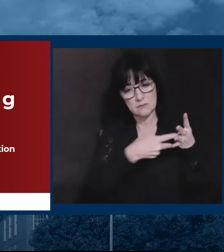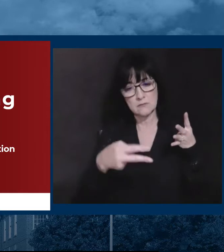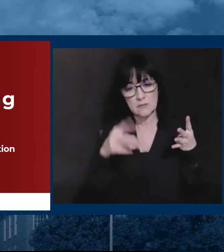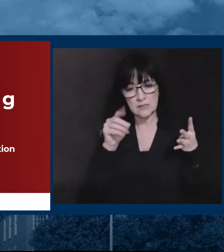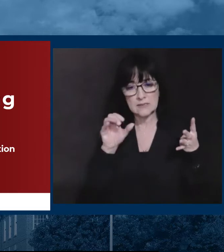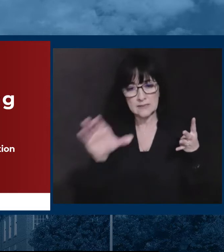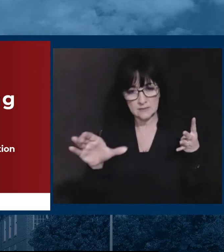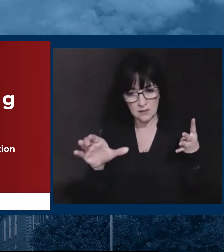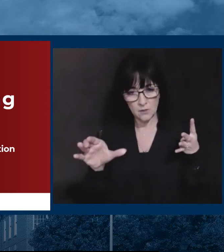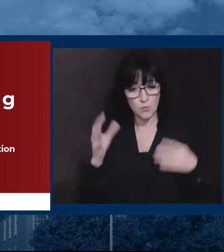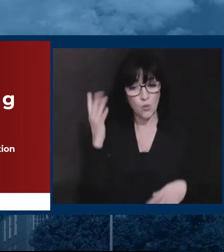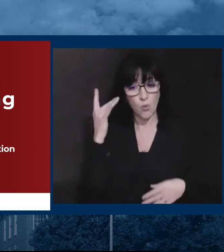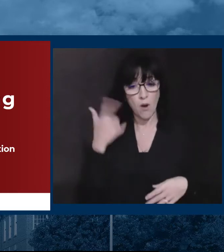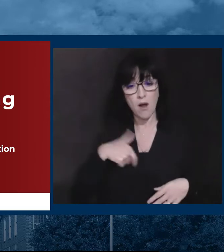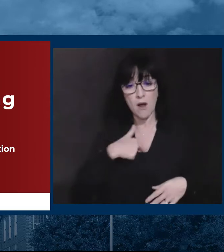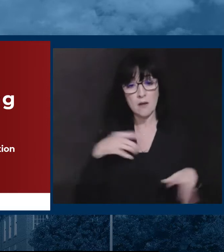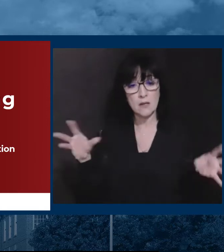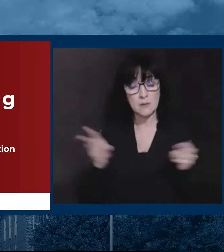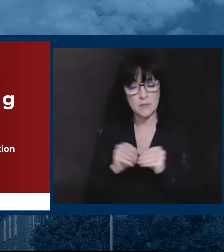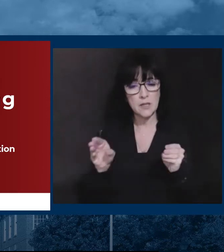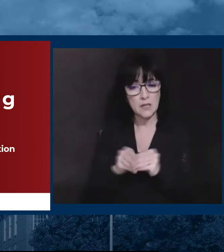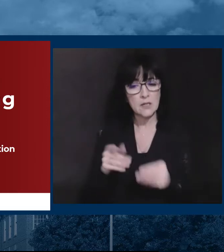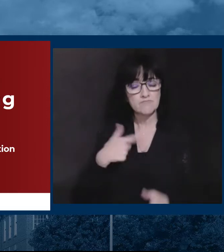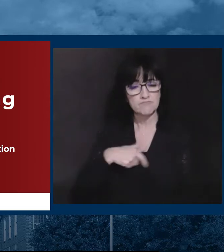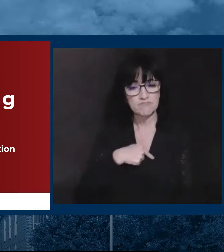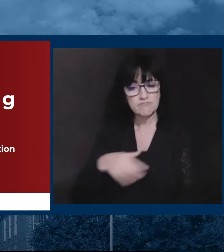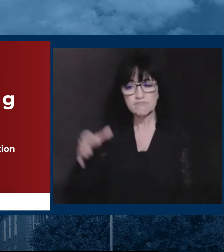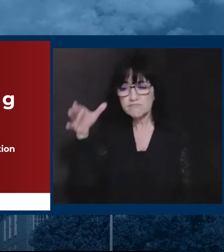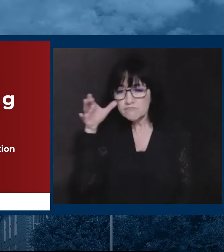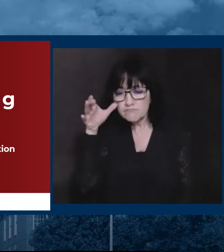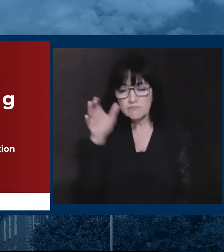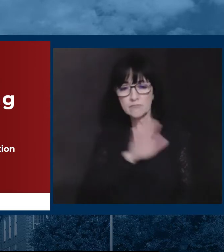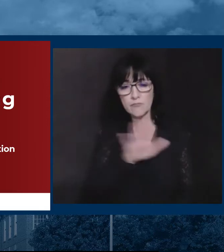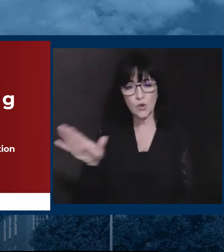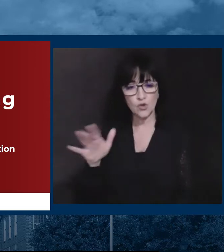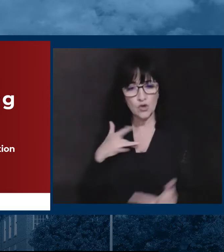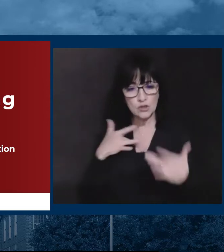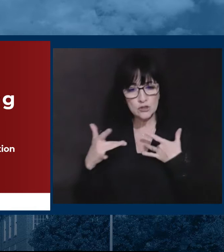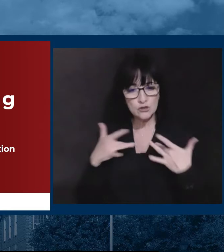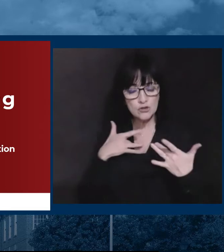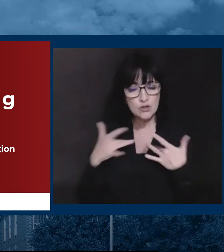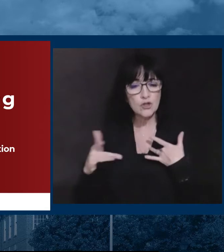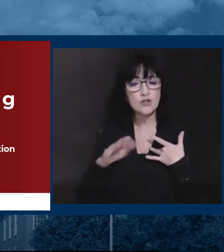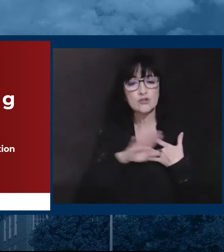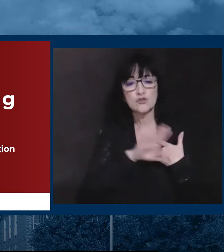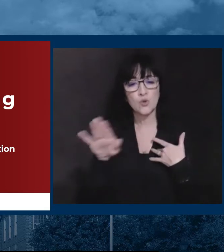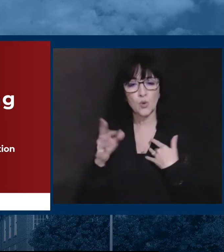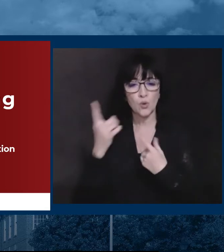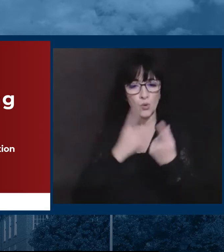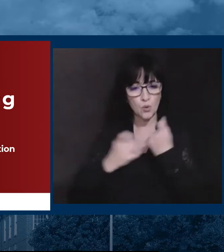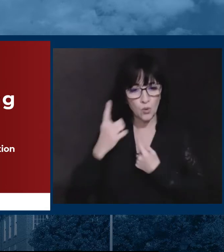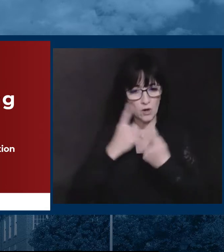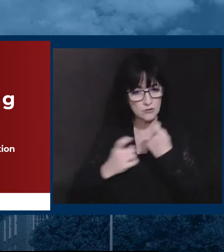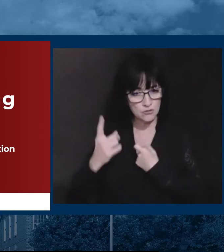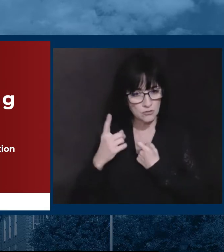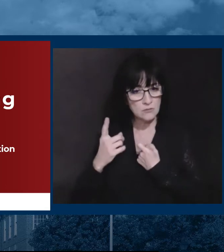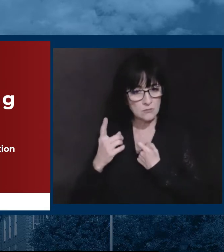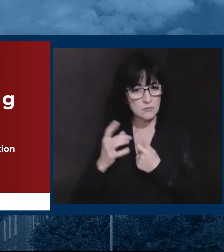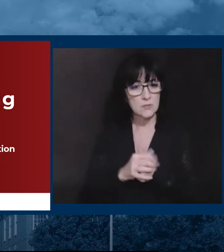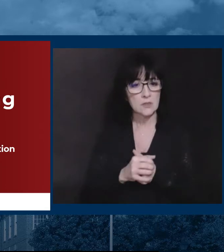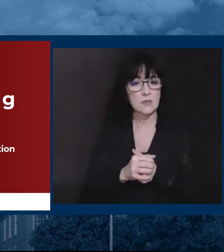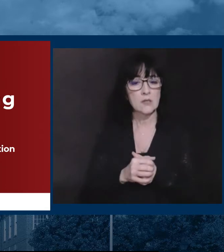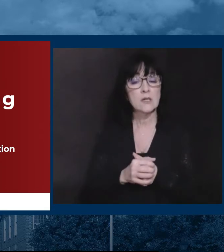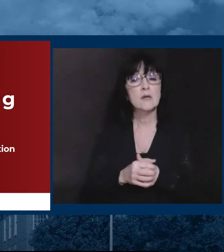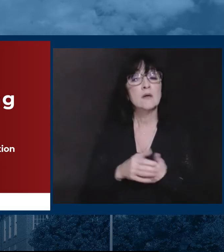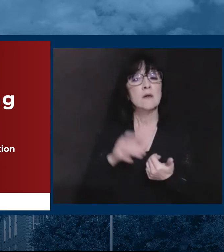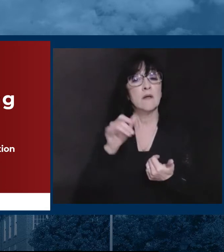and their questions before returning to a hybrid model where students are in school sometimes and sometimes learning